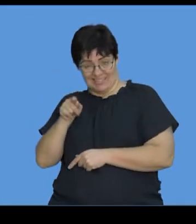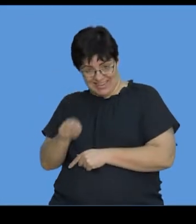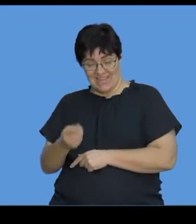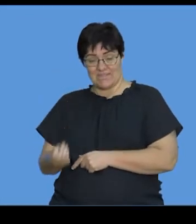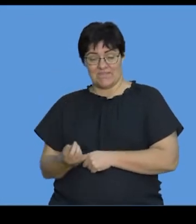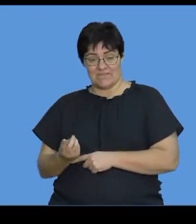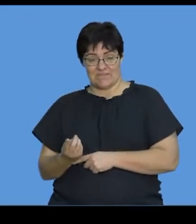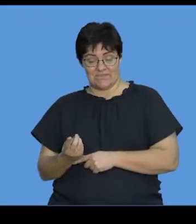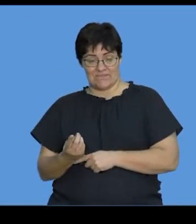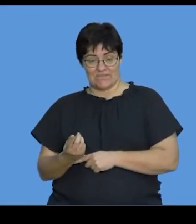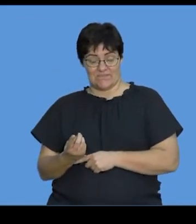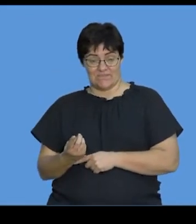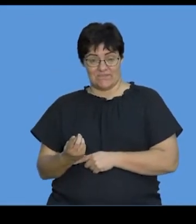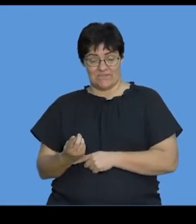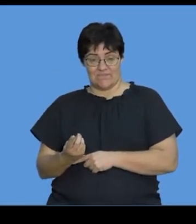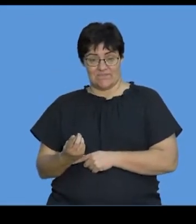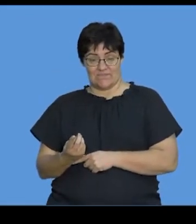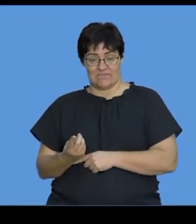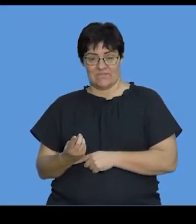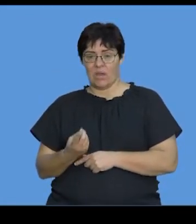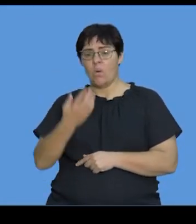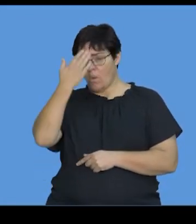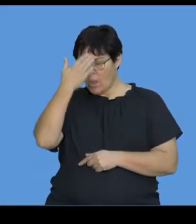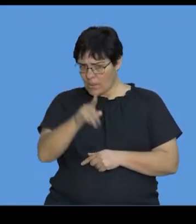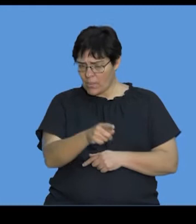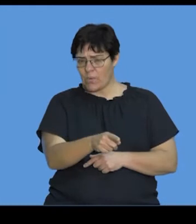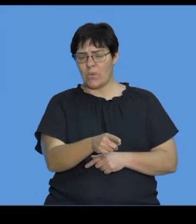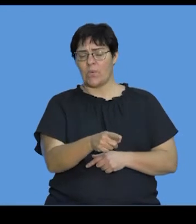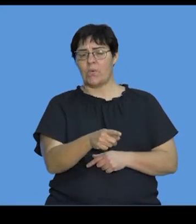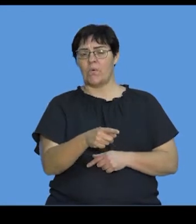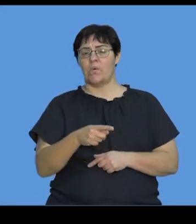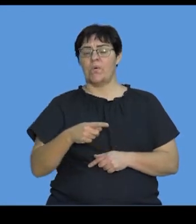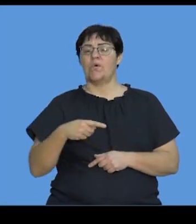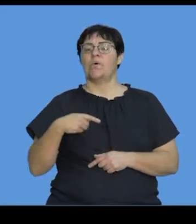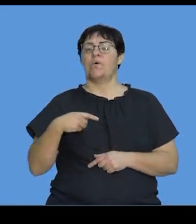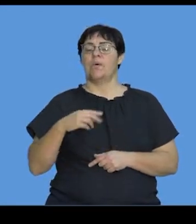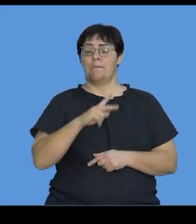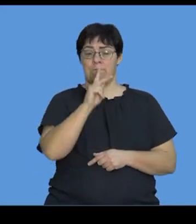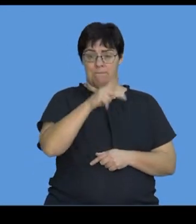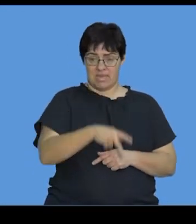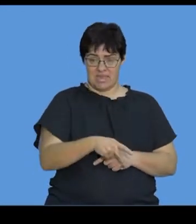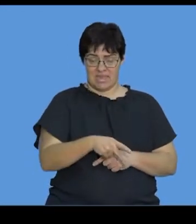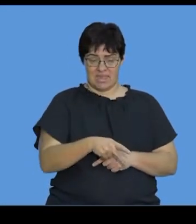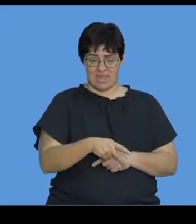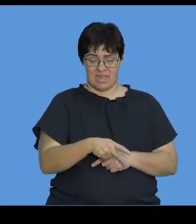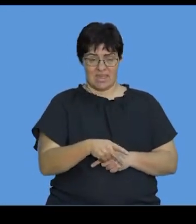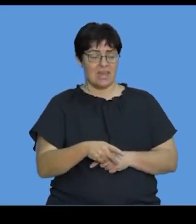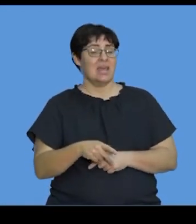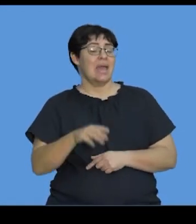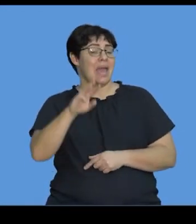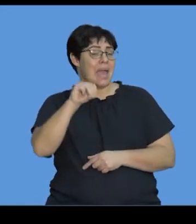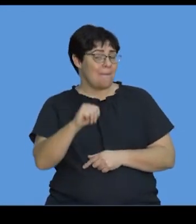velocity, and we know that momentum is mass